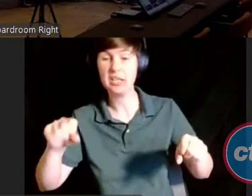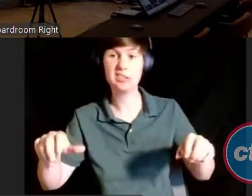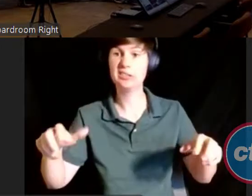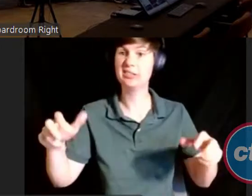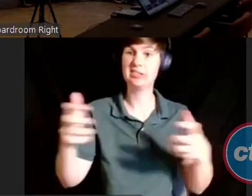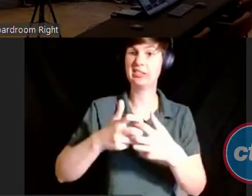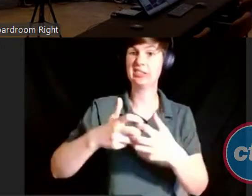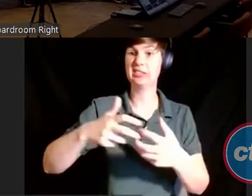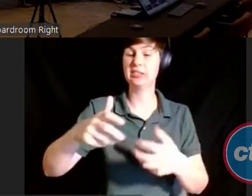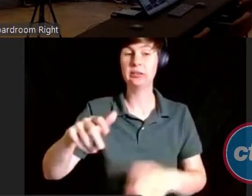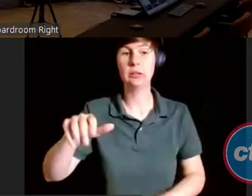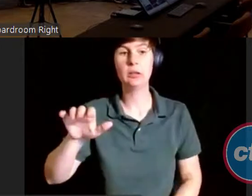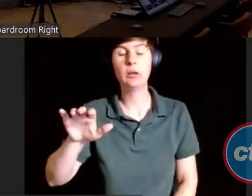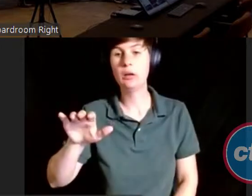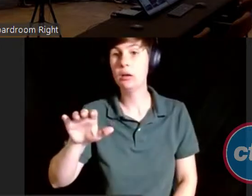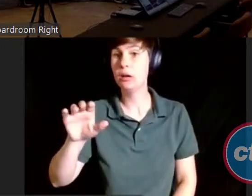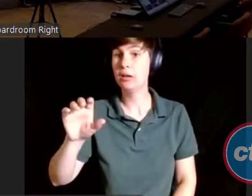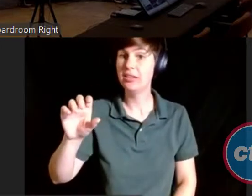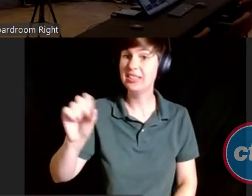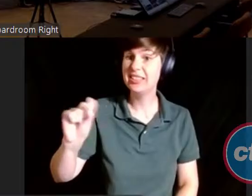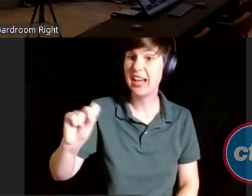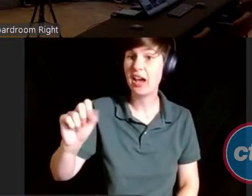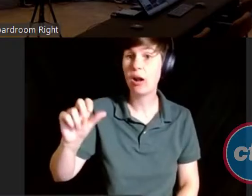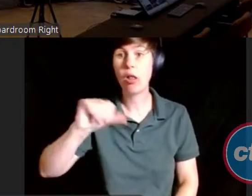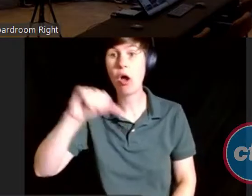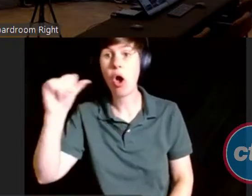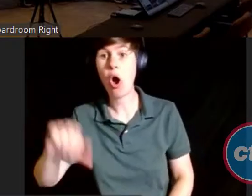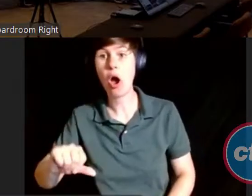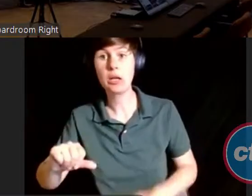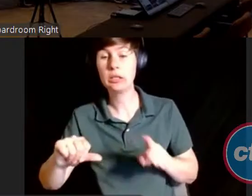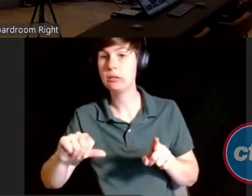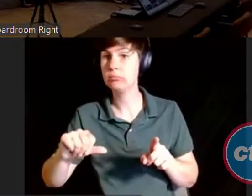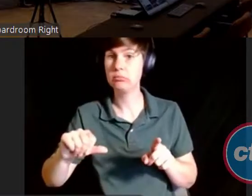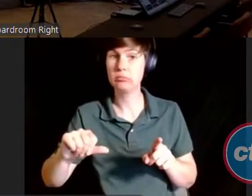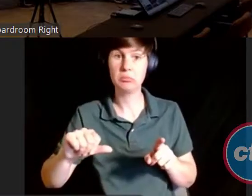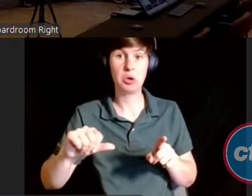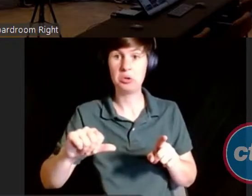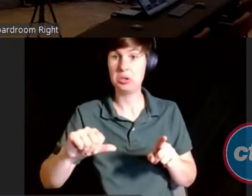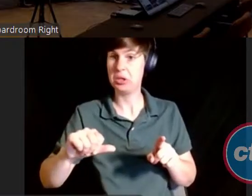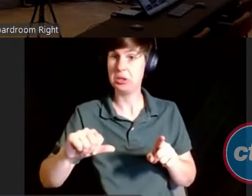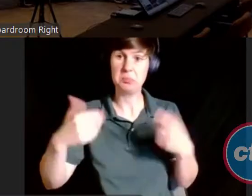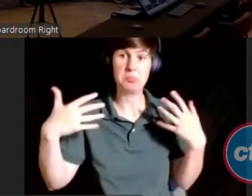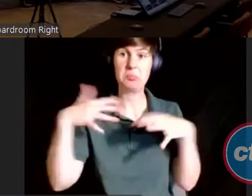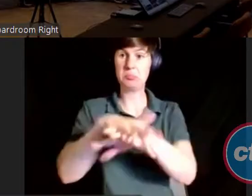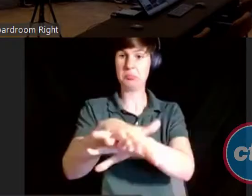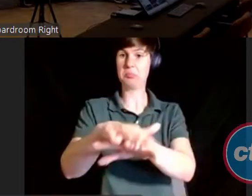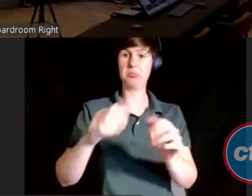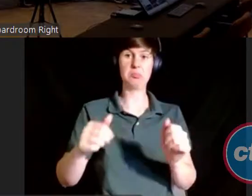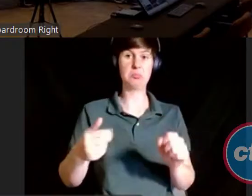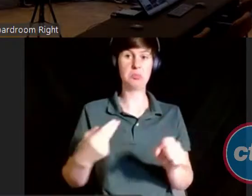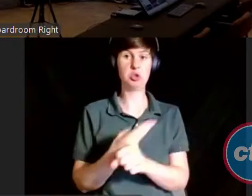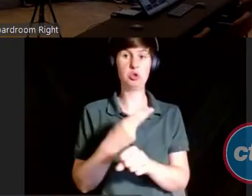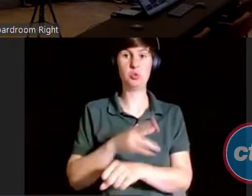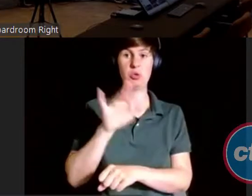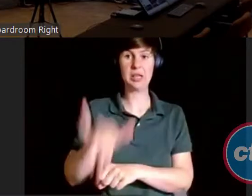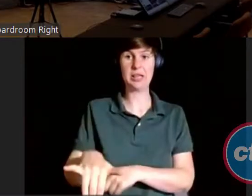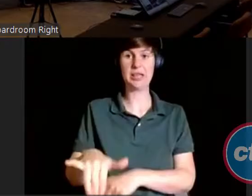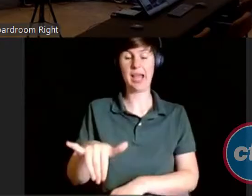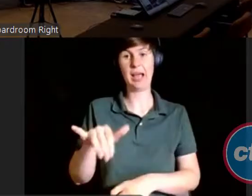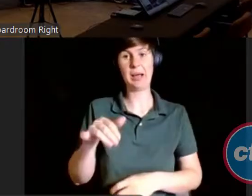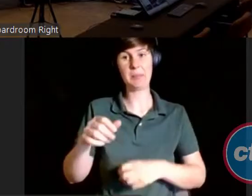Austin. They're just loading directly into bike lane. And that was something like, we can't do that. We have to have enough space for someone